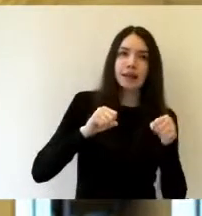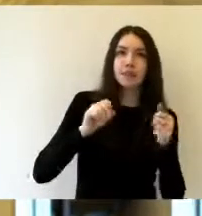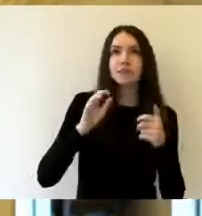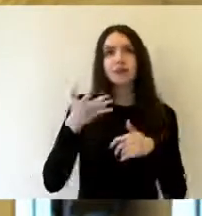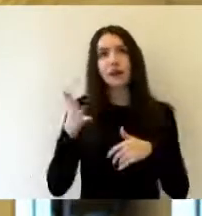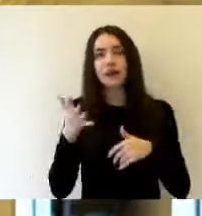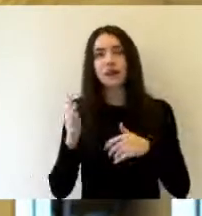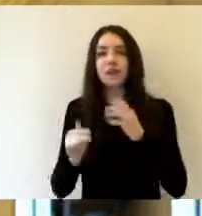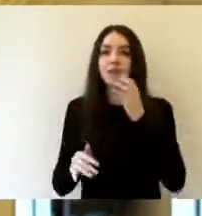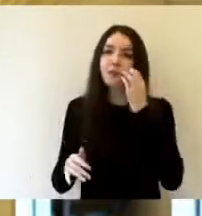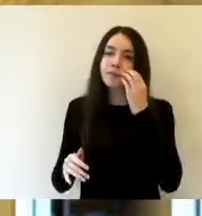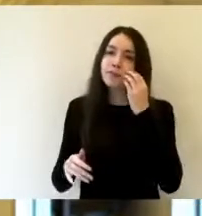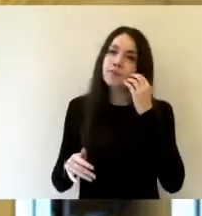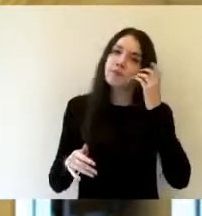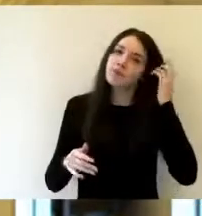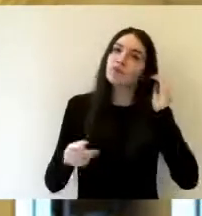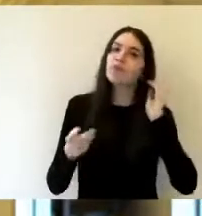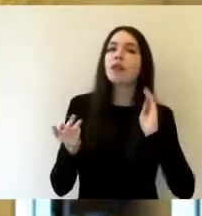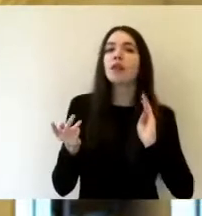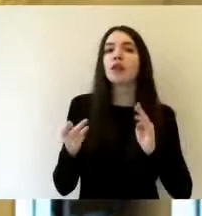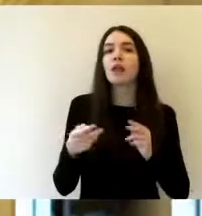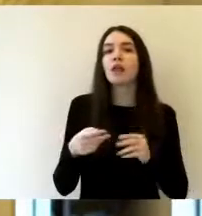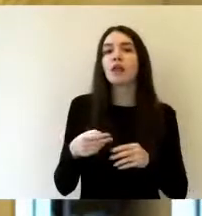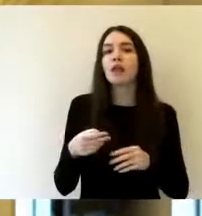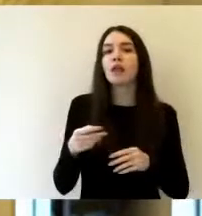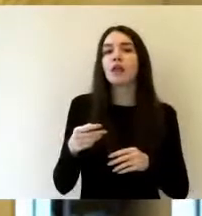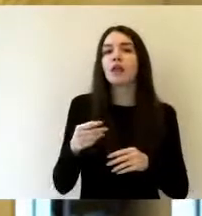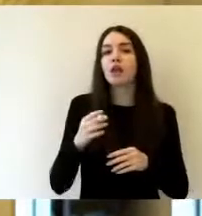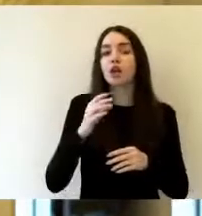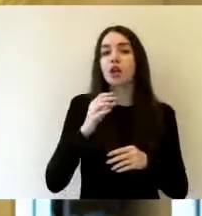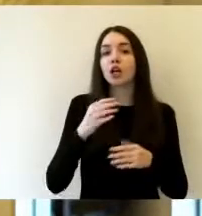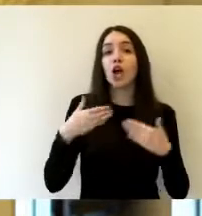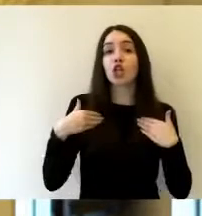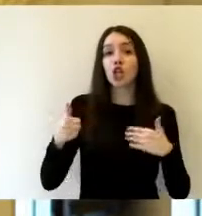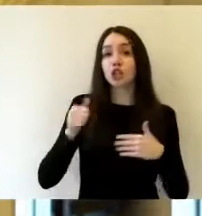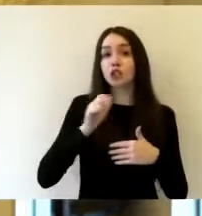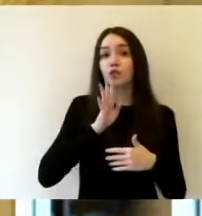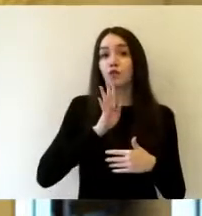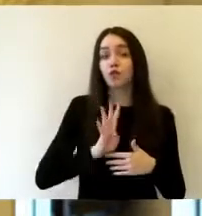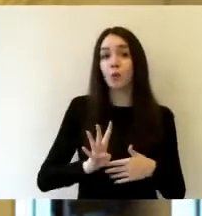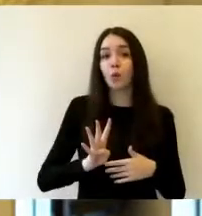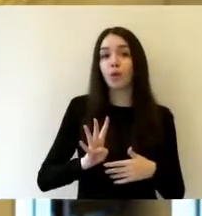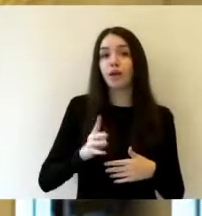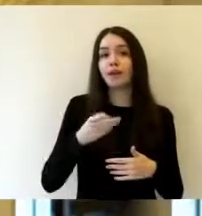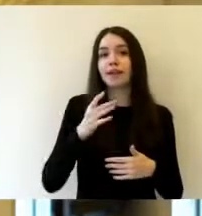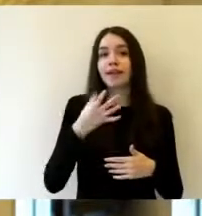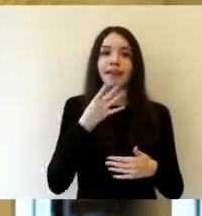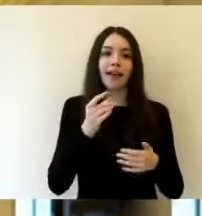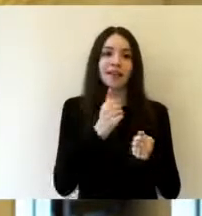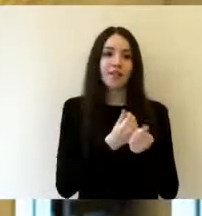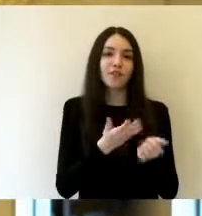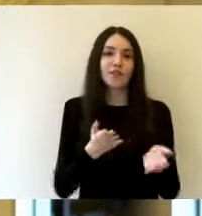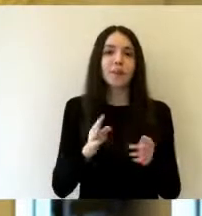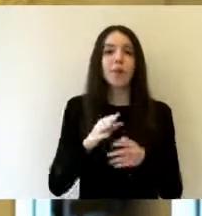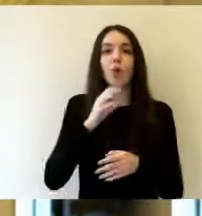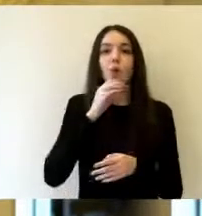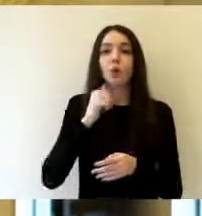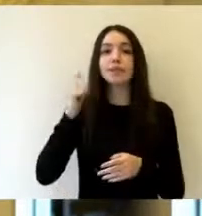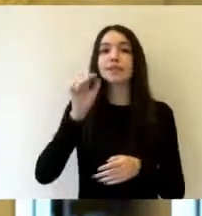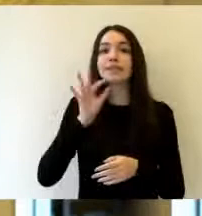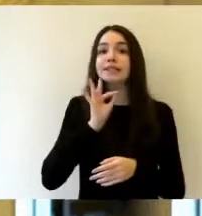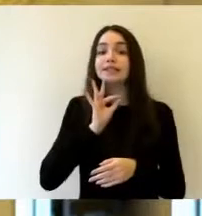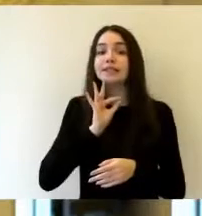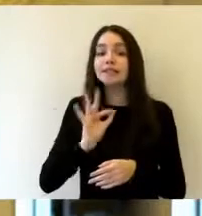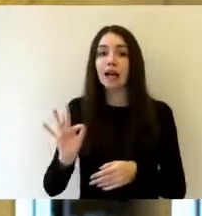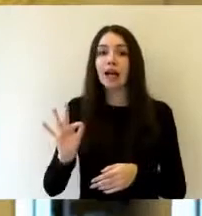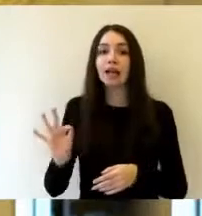So they're definitely into art. I mean, our youngest is 4, so he's just into everything. But our oldest is 9,